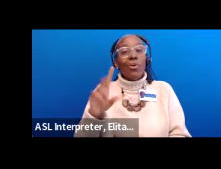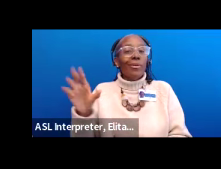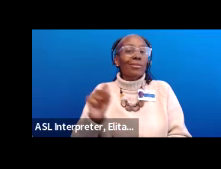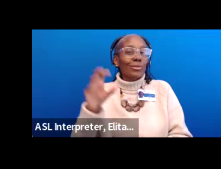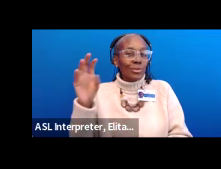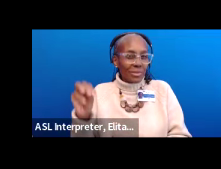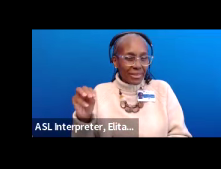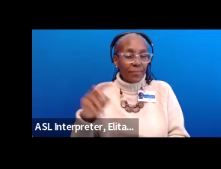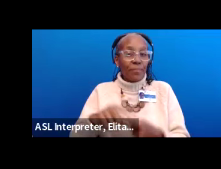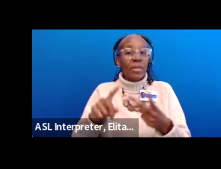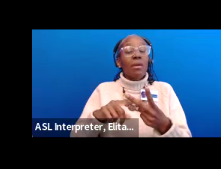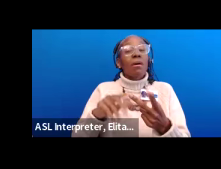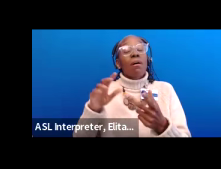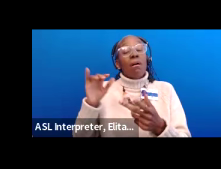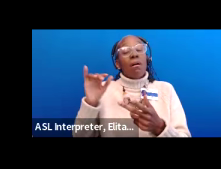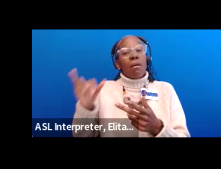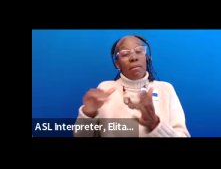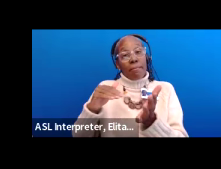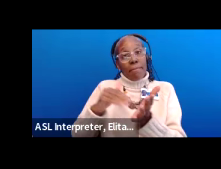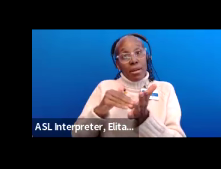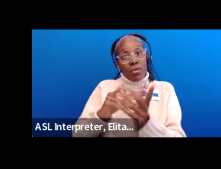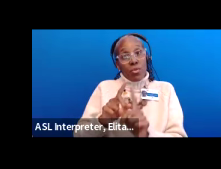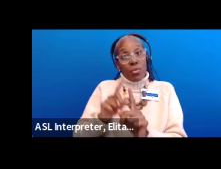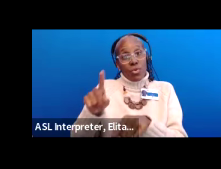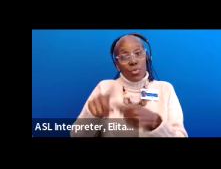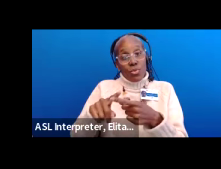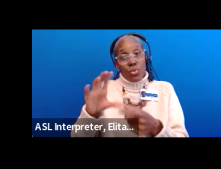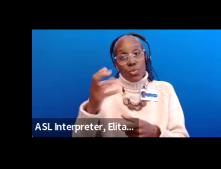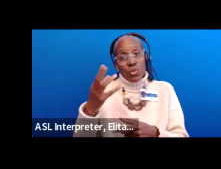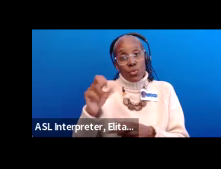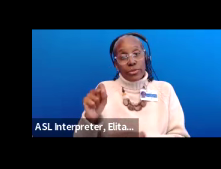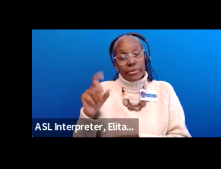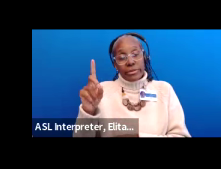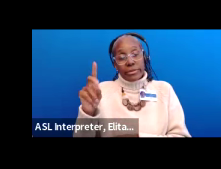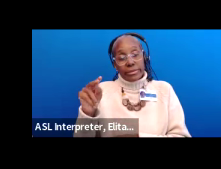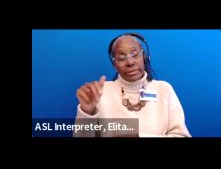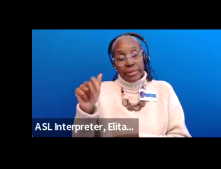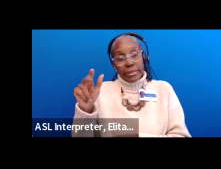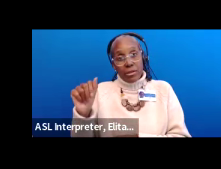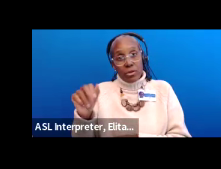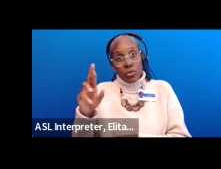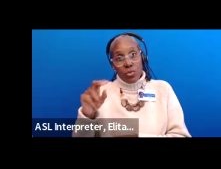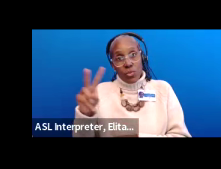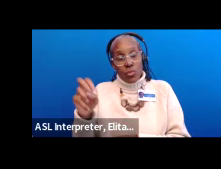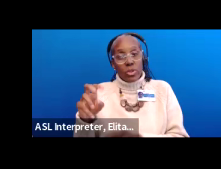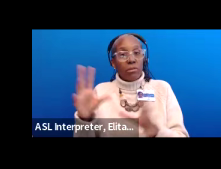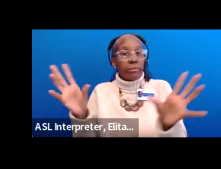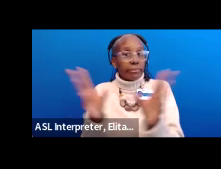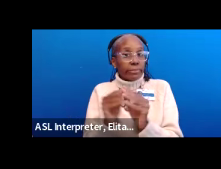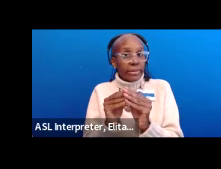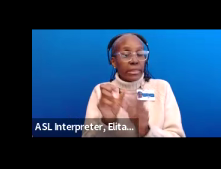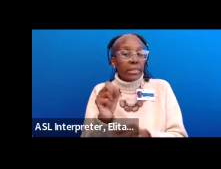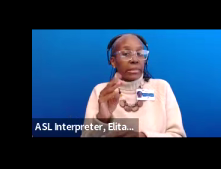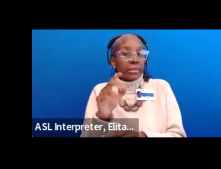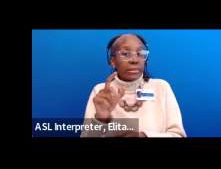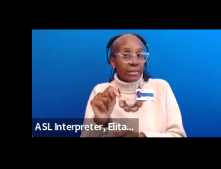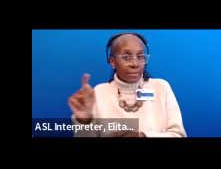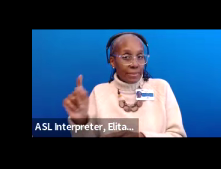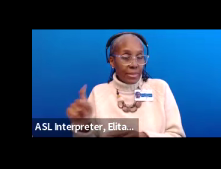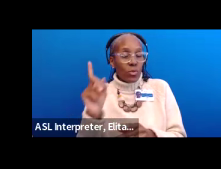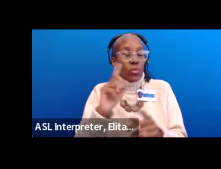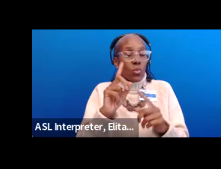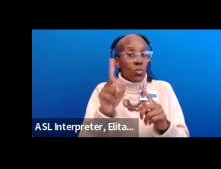Onward Medical will be attending the Christopher and Dana Reeve Summit that is happening March 10th to the 12th in Denver,